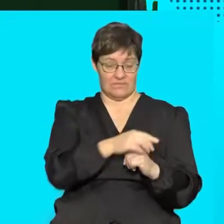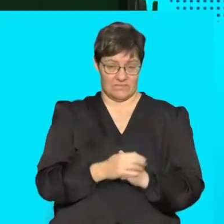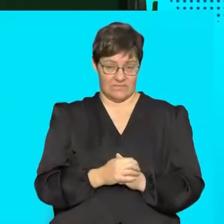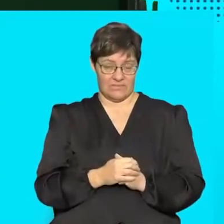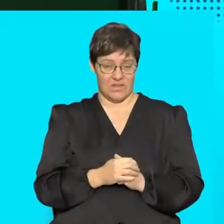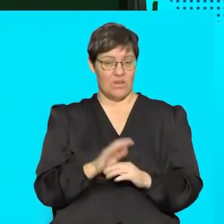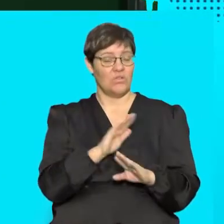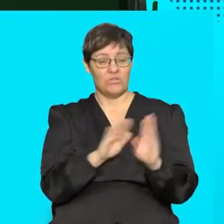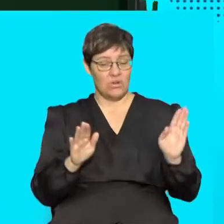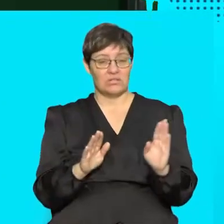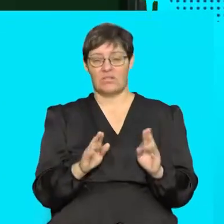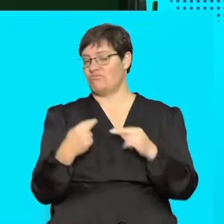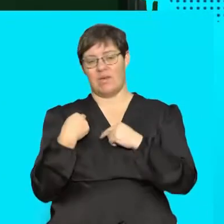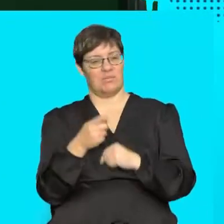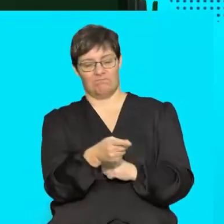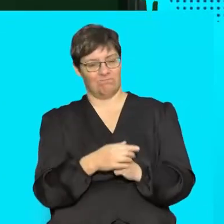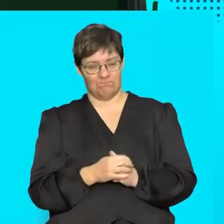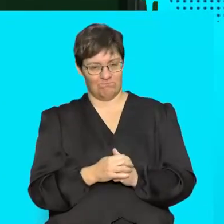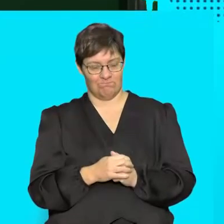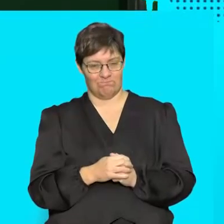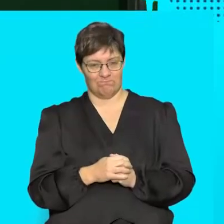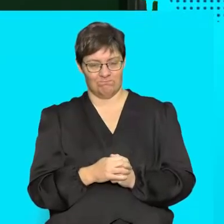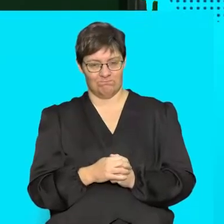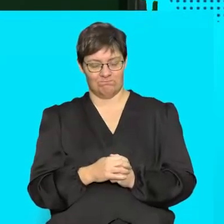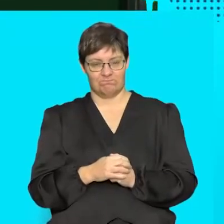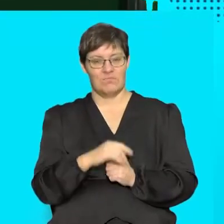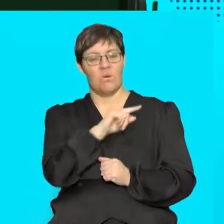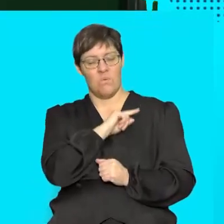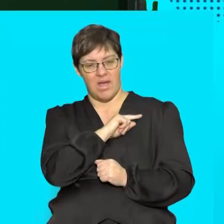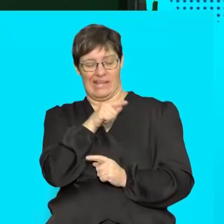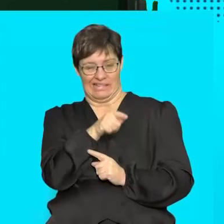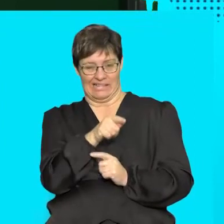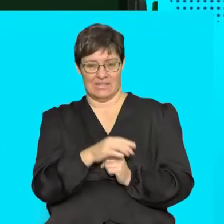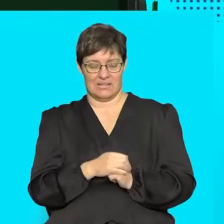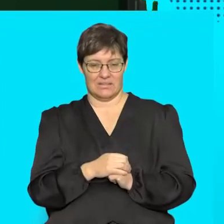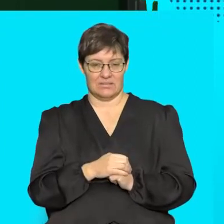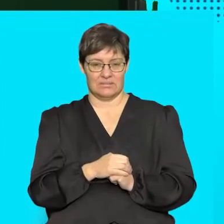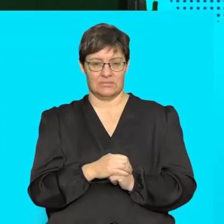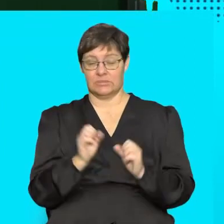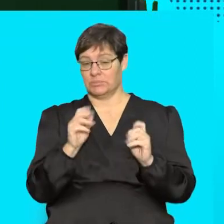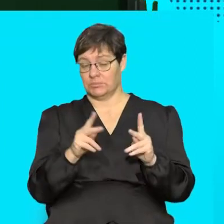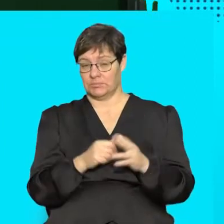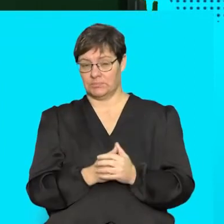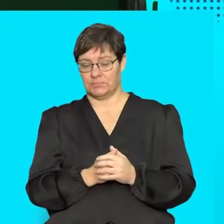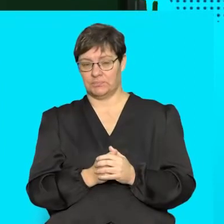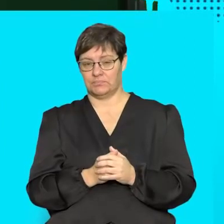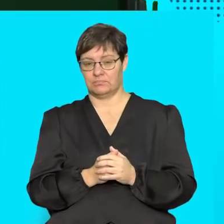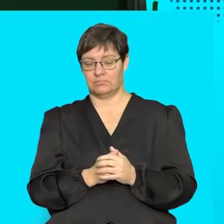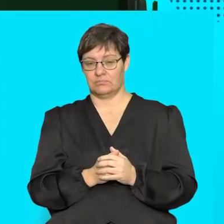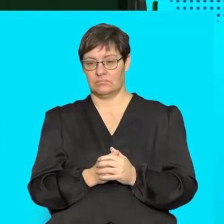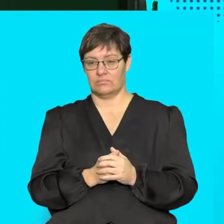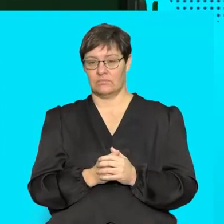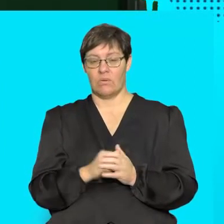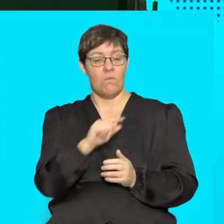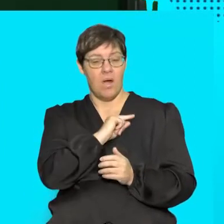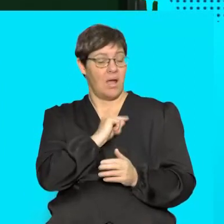range, not a reliable prediction because of extrapolating. Okay,